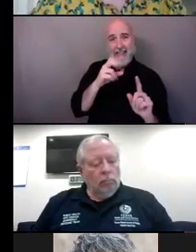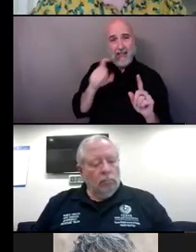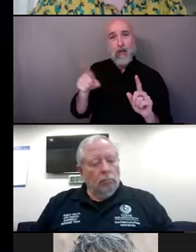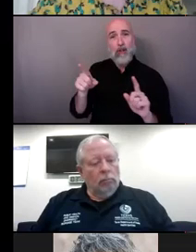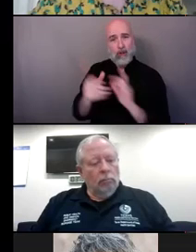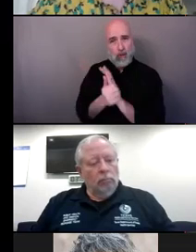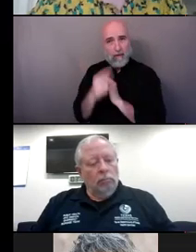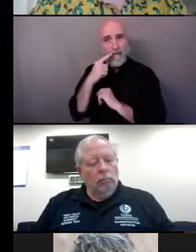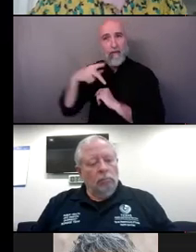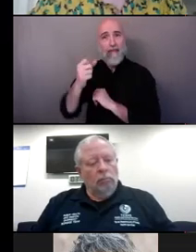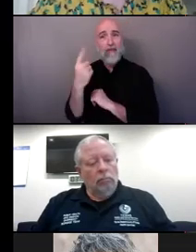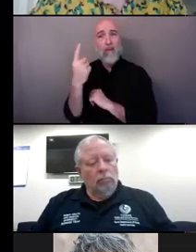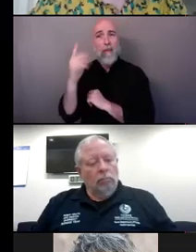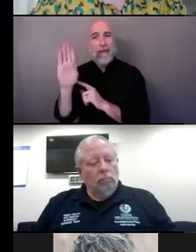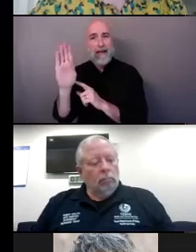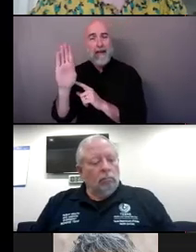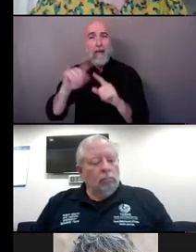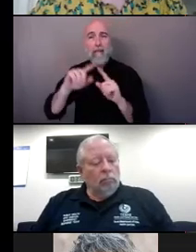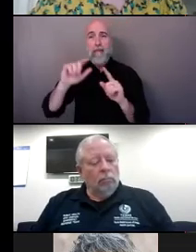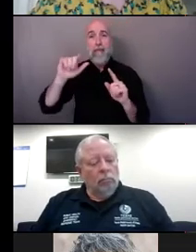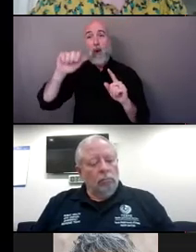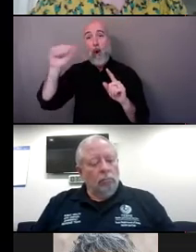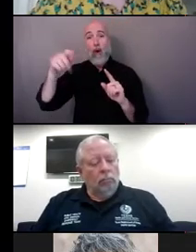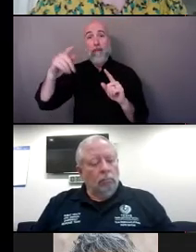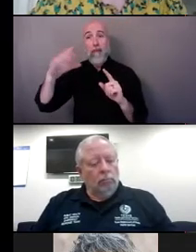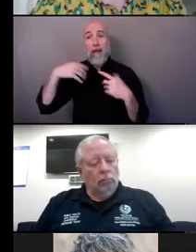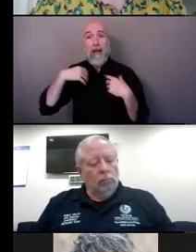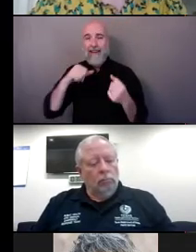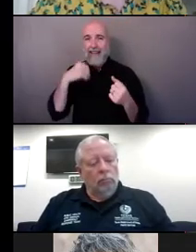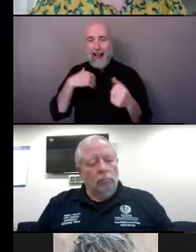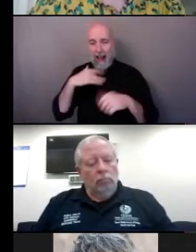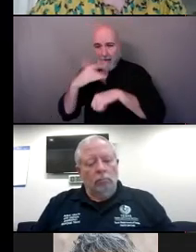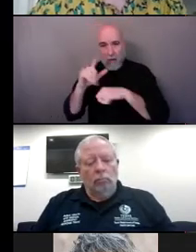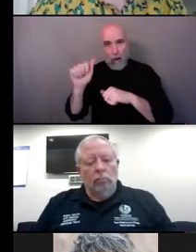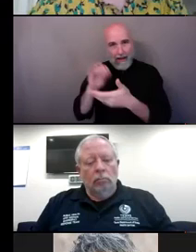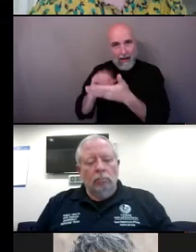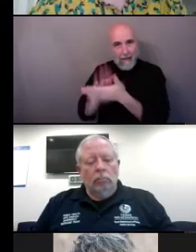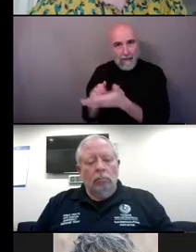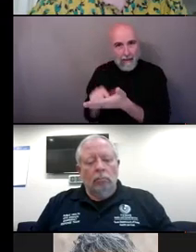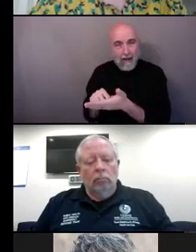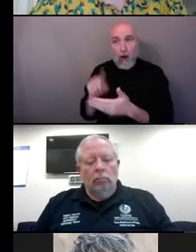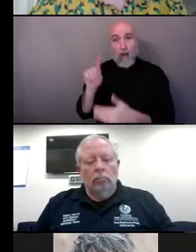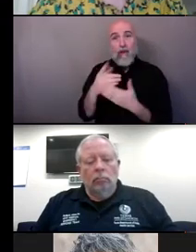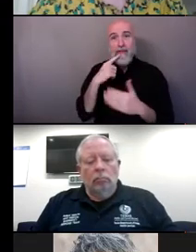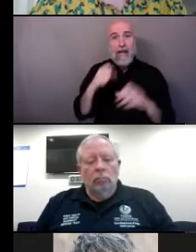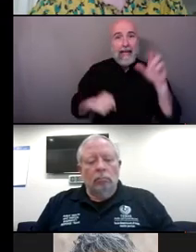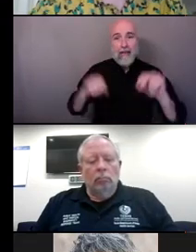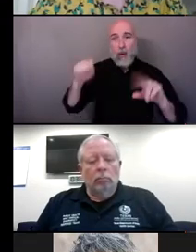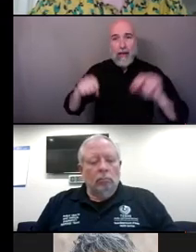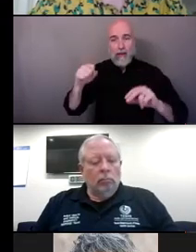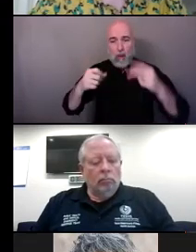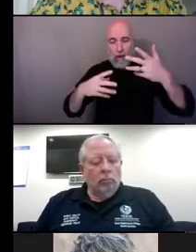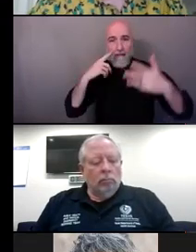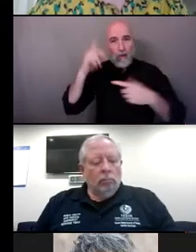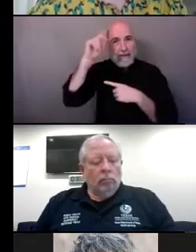in phase 1B, but Austin Public Health sign-up does not have a space where I can indicate that. All they have is a yes/no drop-down for